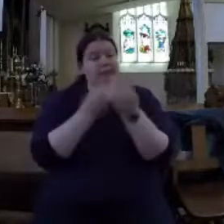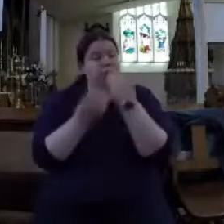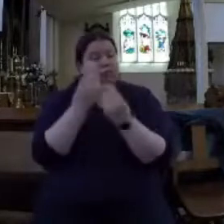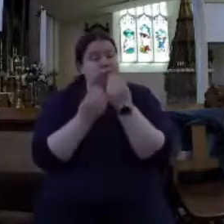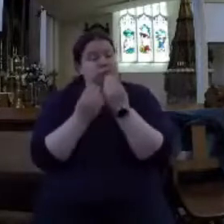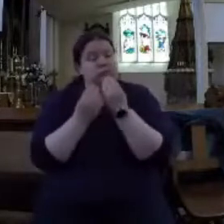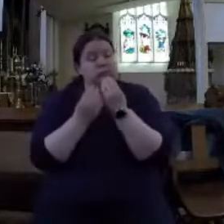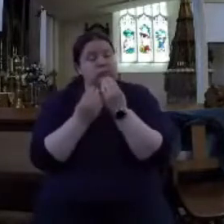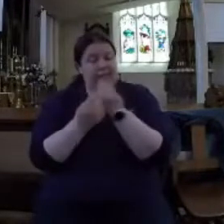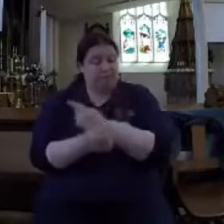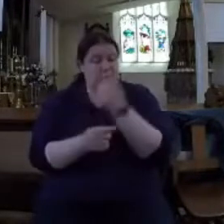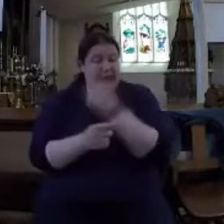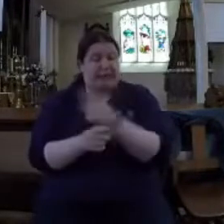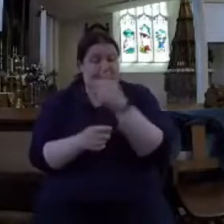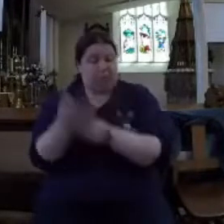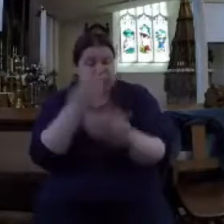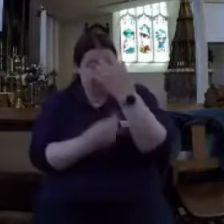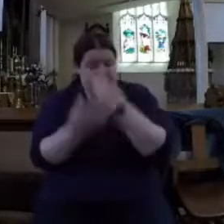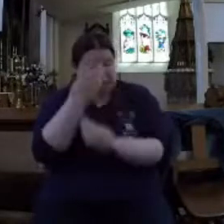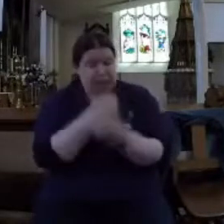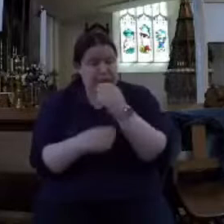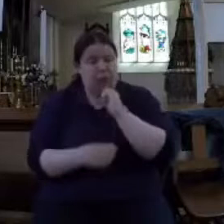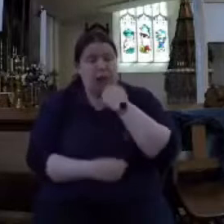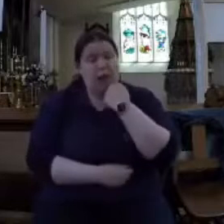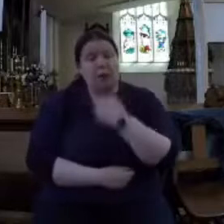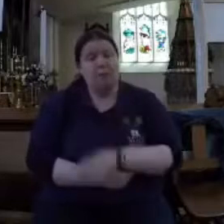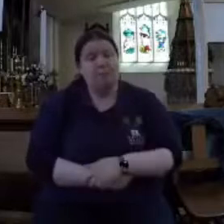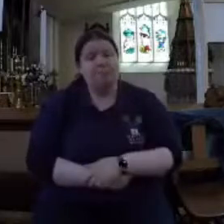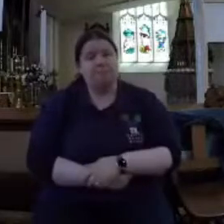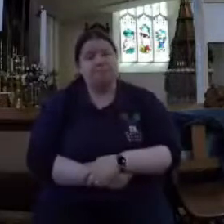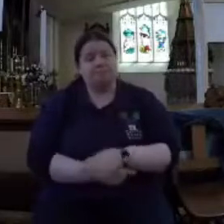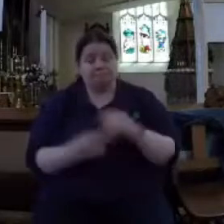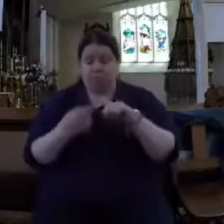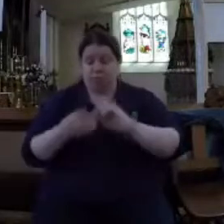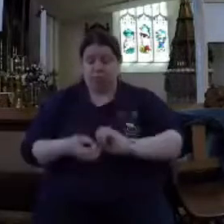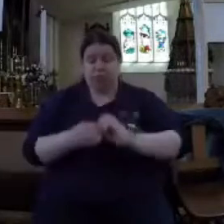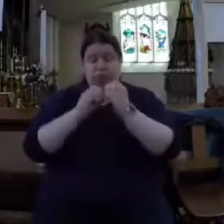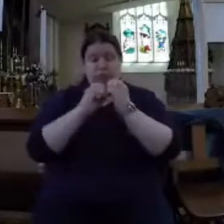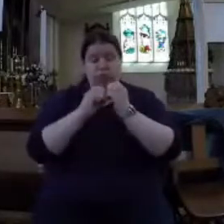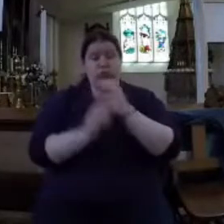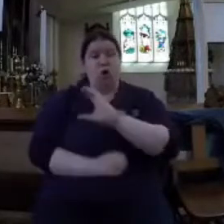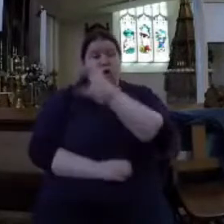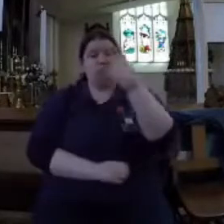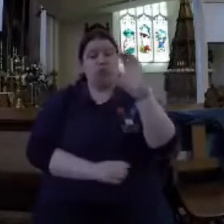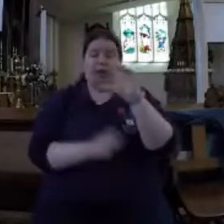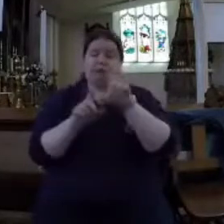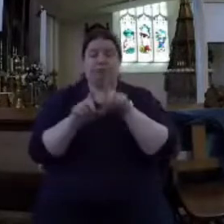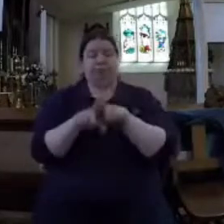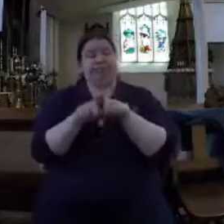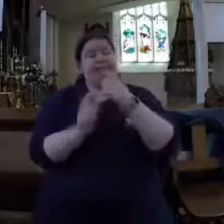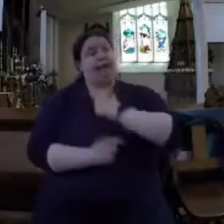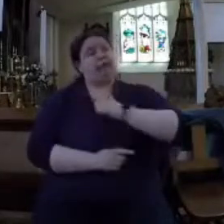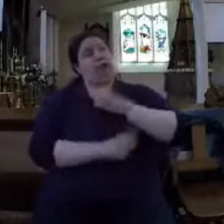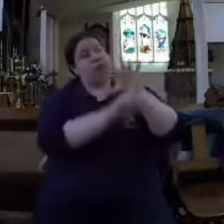the next few weeks from the story of Joseph. The formation of Christlike character